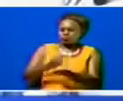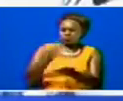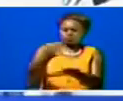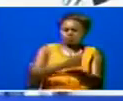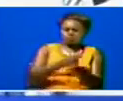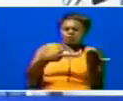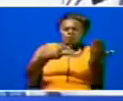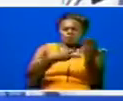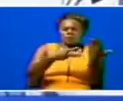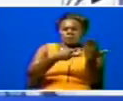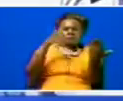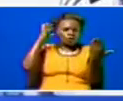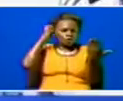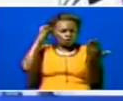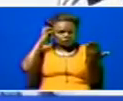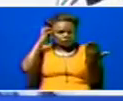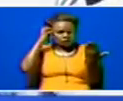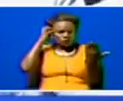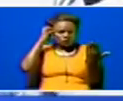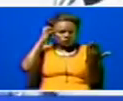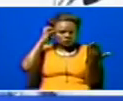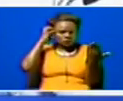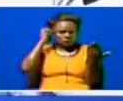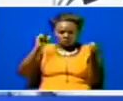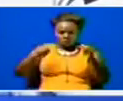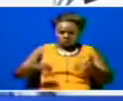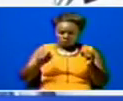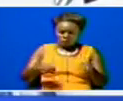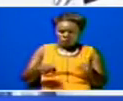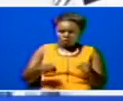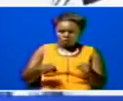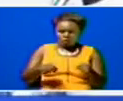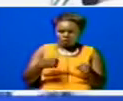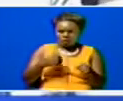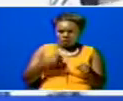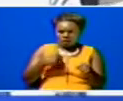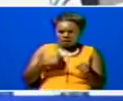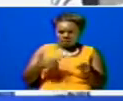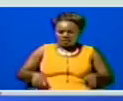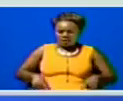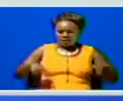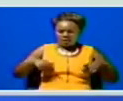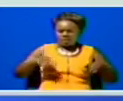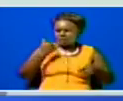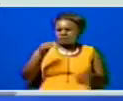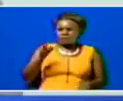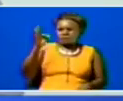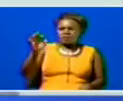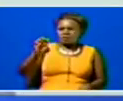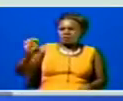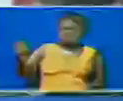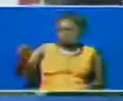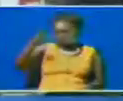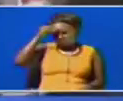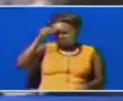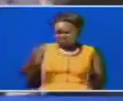tertiary colleges, polytechnics, so that they can be able to have a general direction in their life. So Wajir East Education